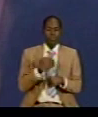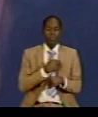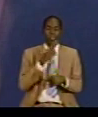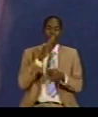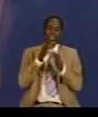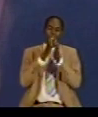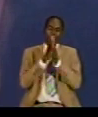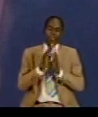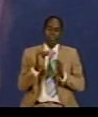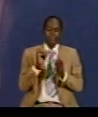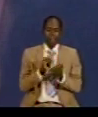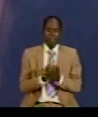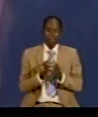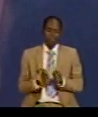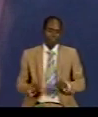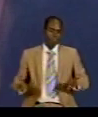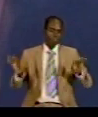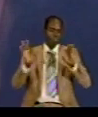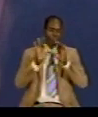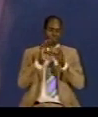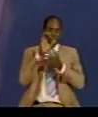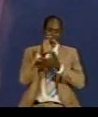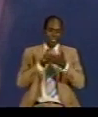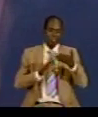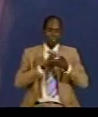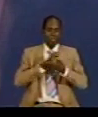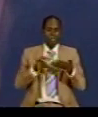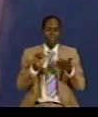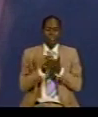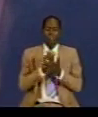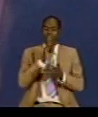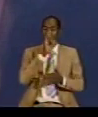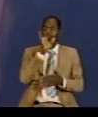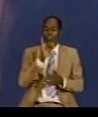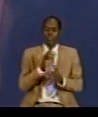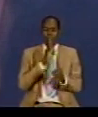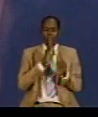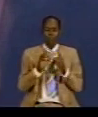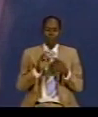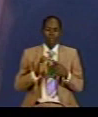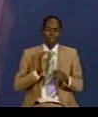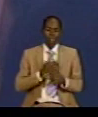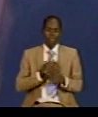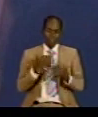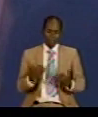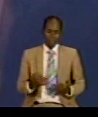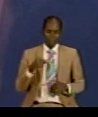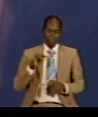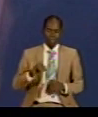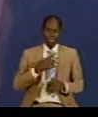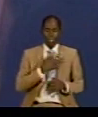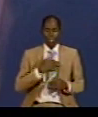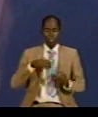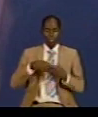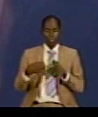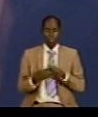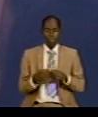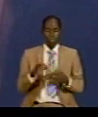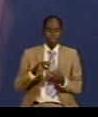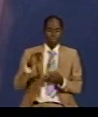that relevant passages that really speak to our present needs and problems, spiritually